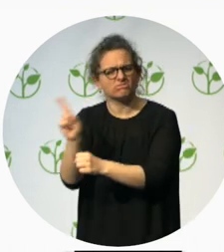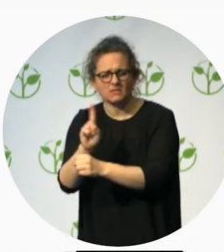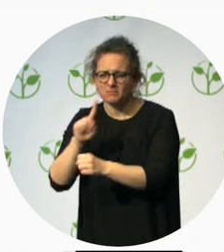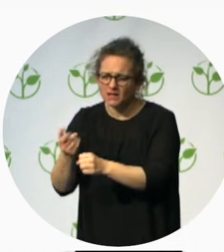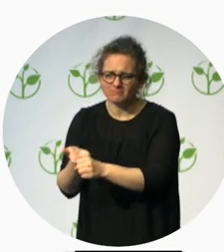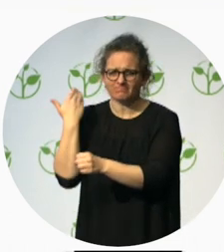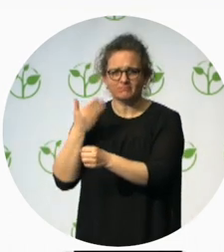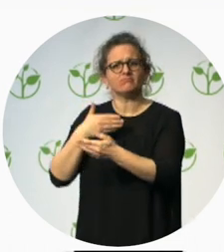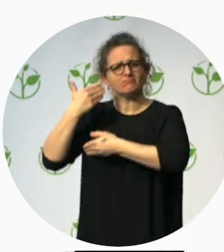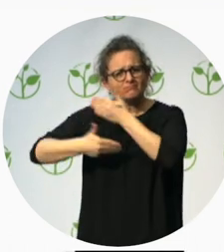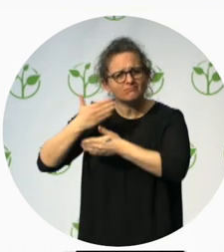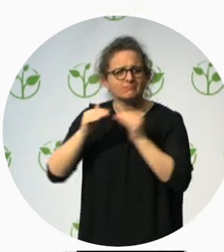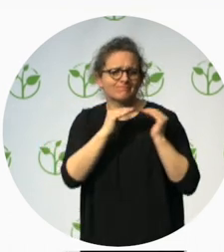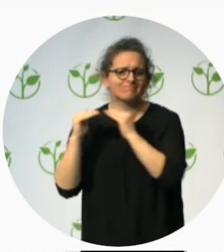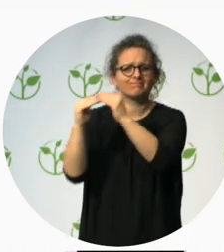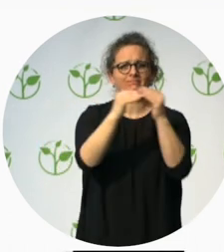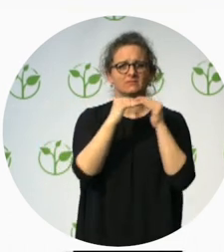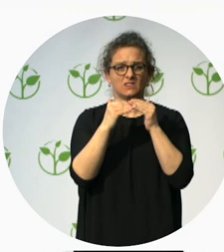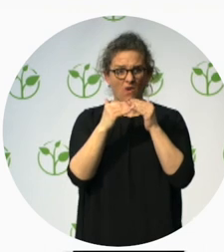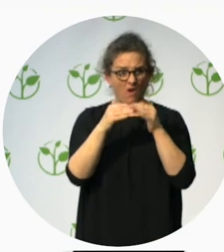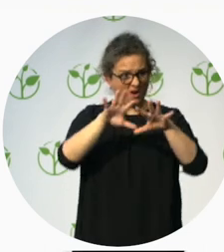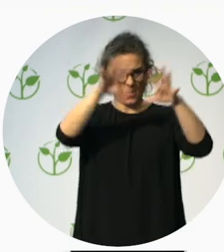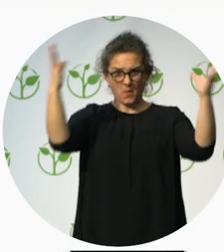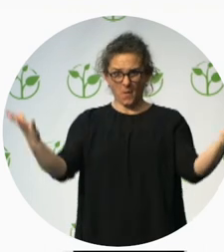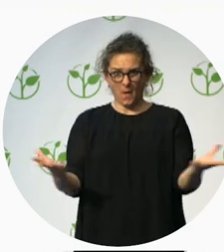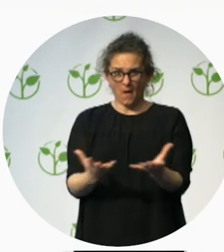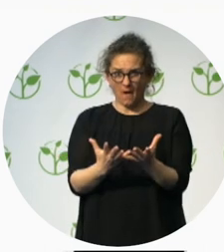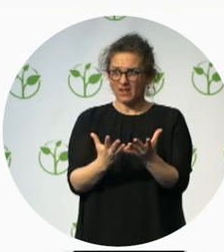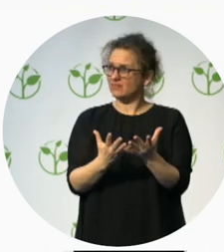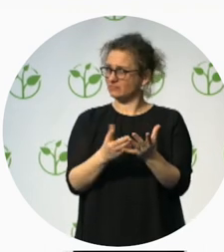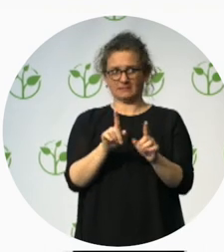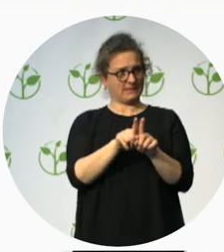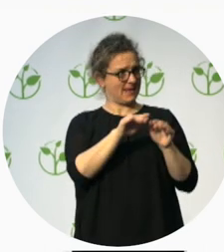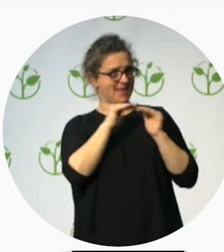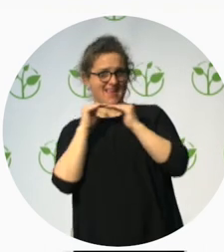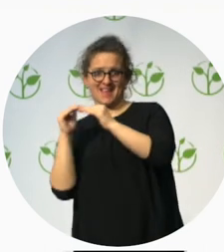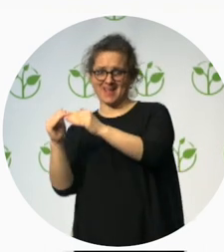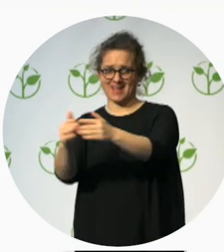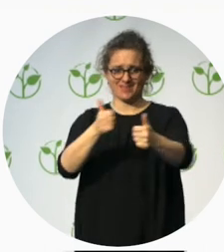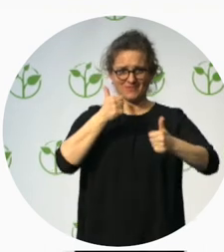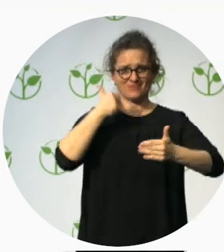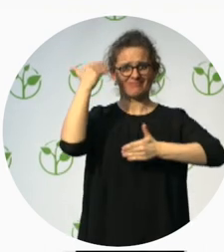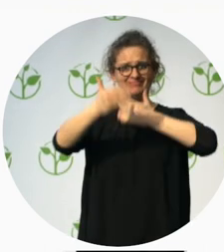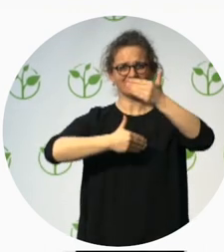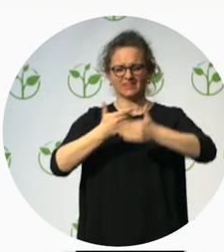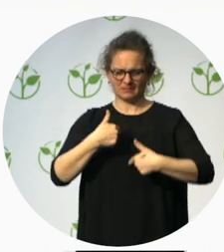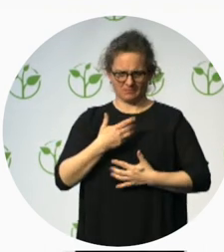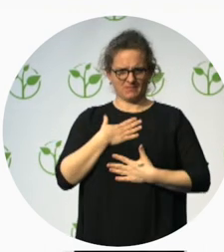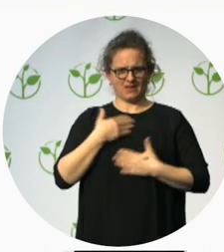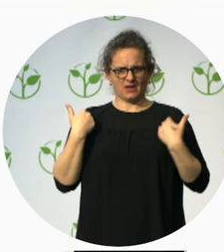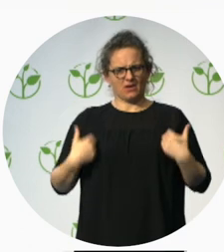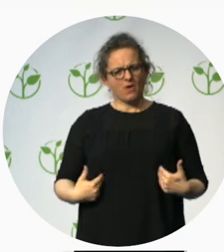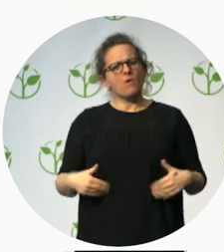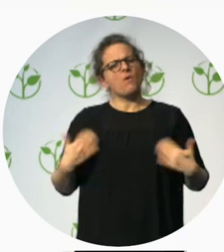all over the world. My personal experience has taught me a thing or two about this team,